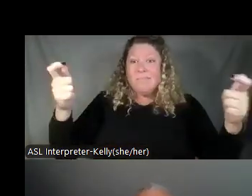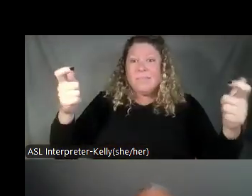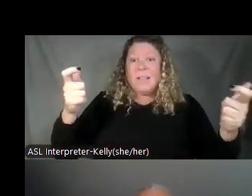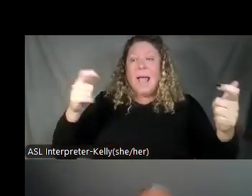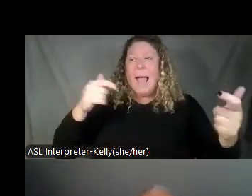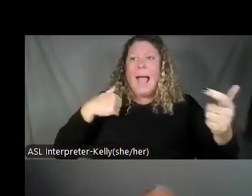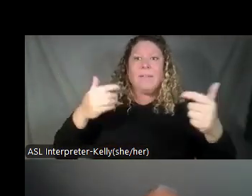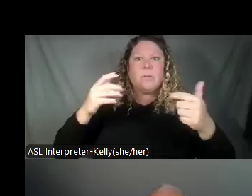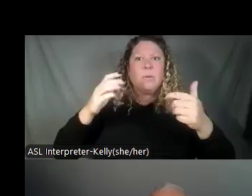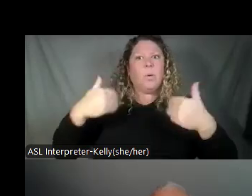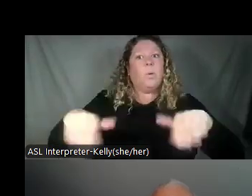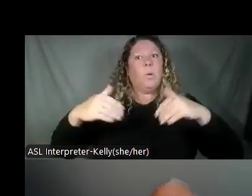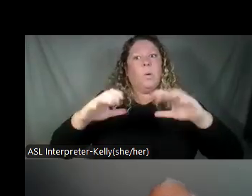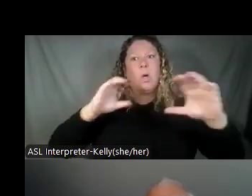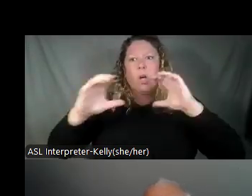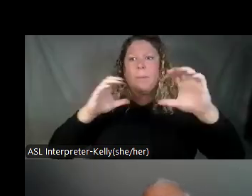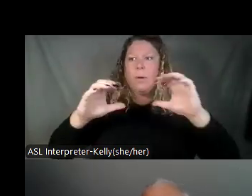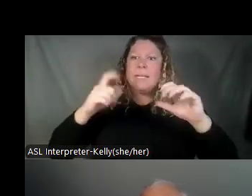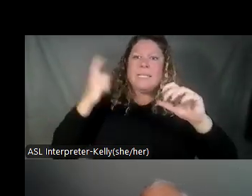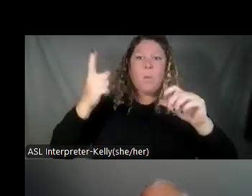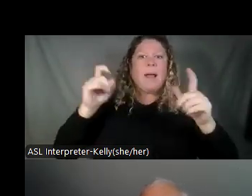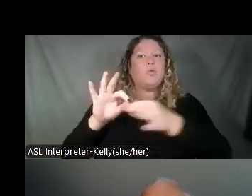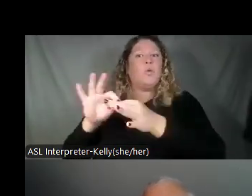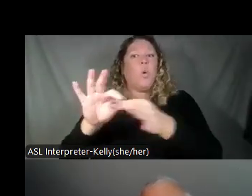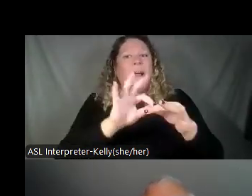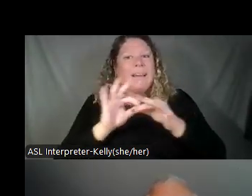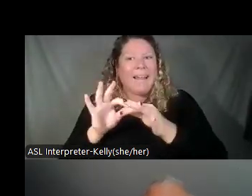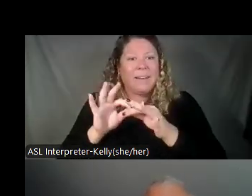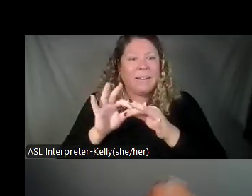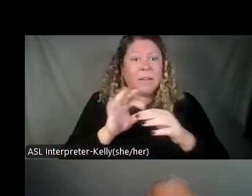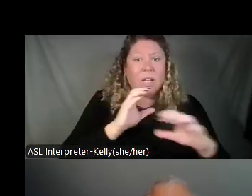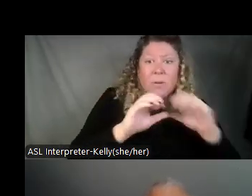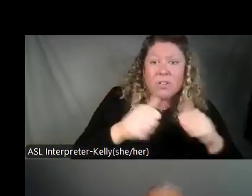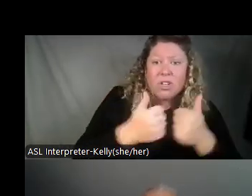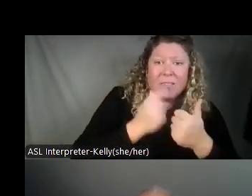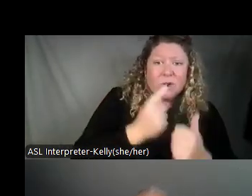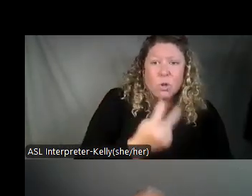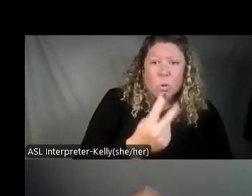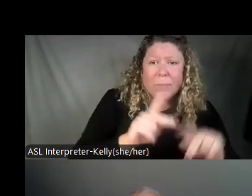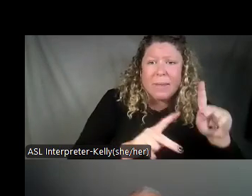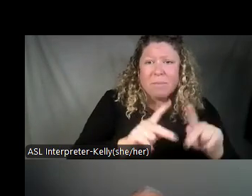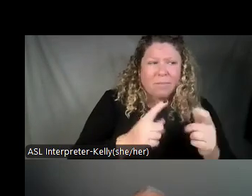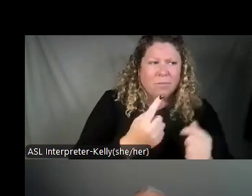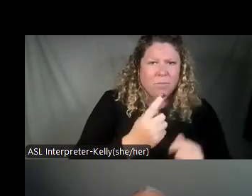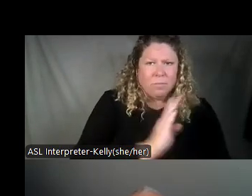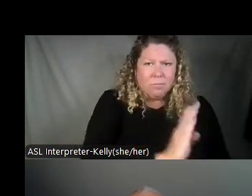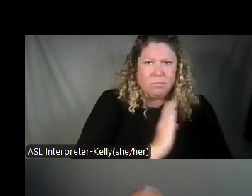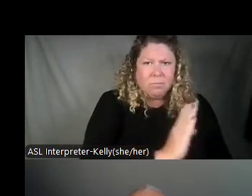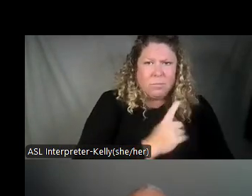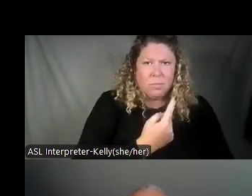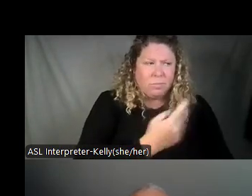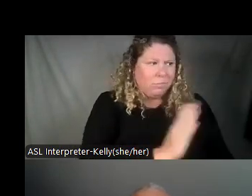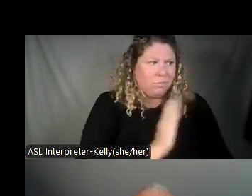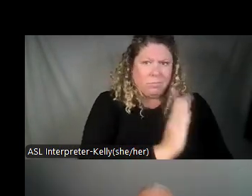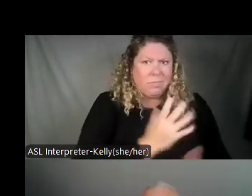overhead. The number of communication channels between two people is just one, there's just one channel. And between